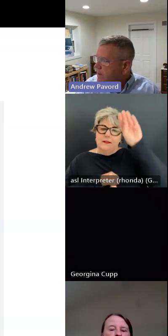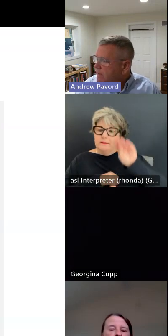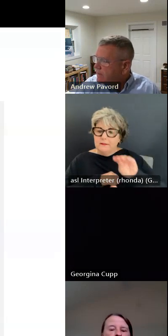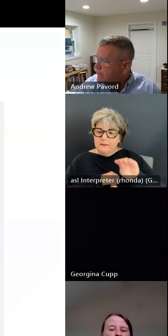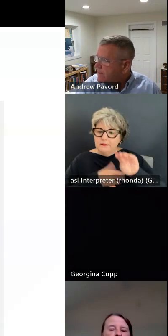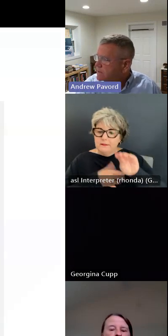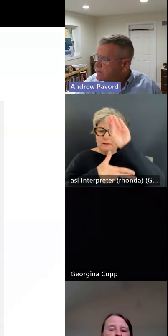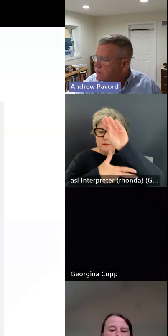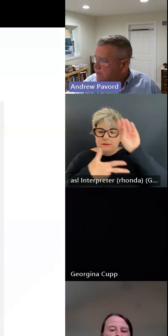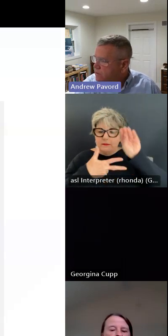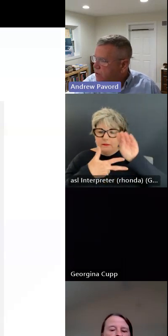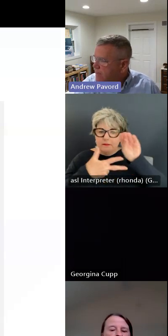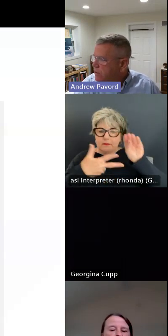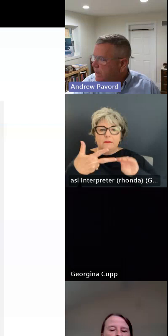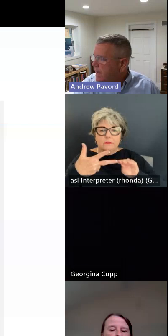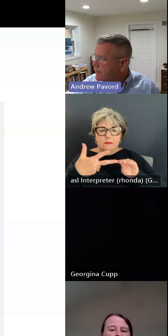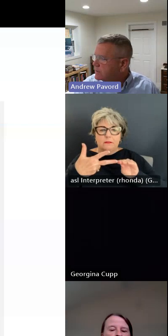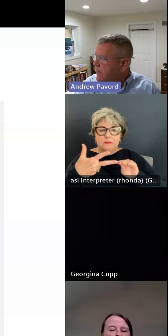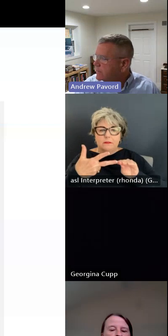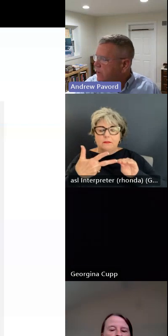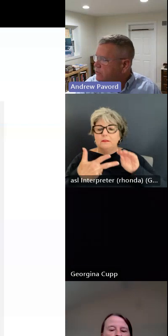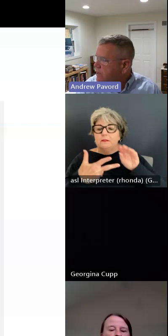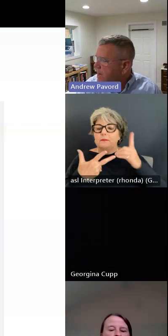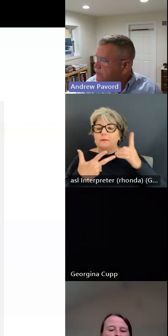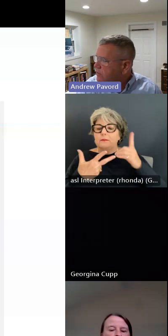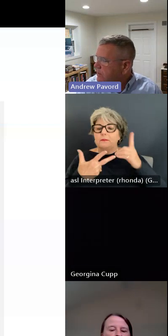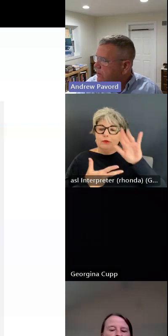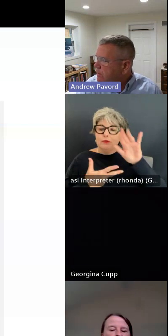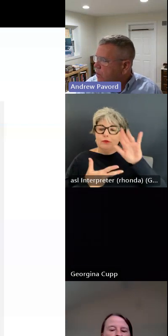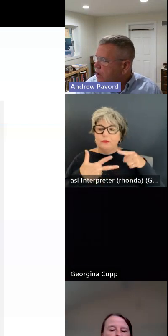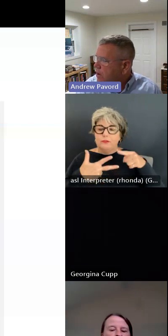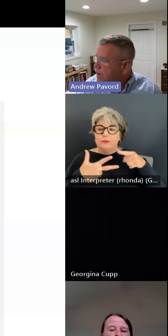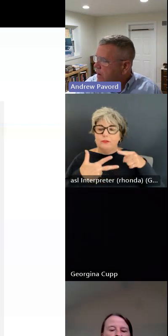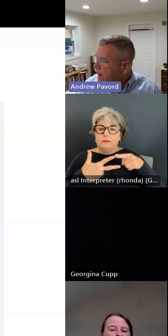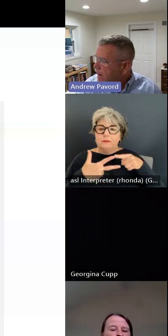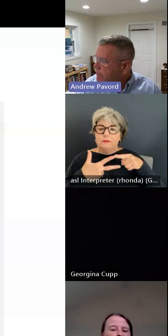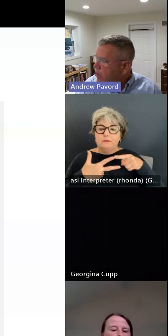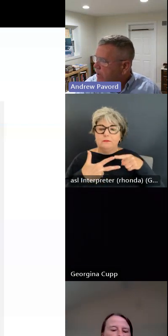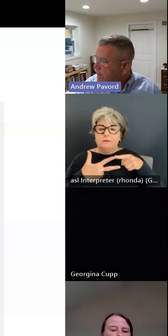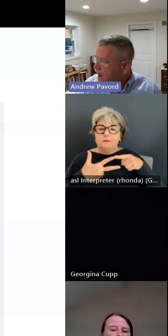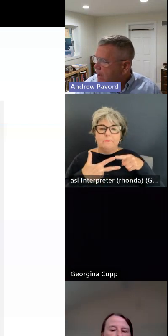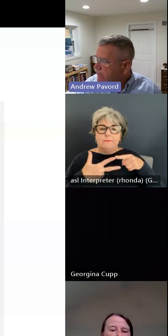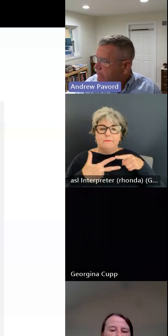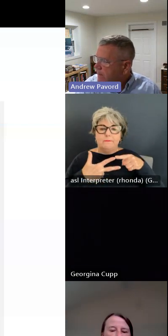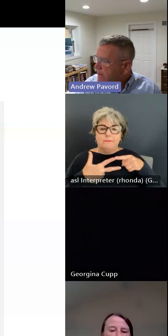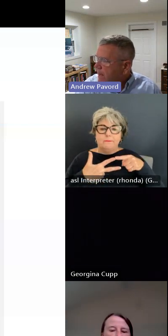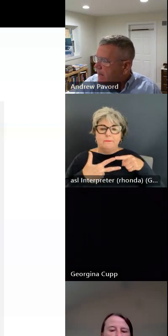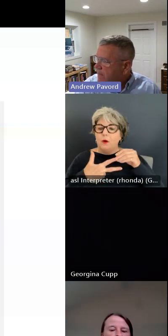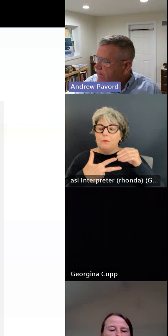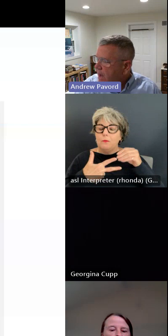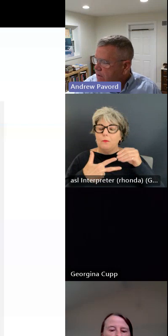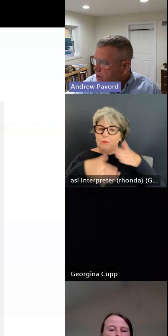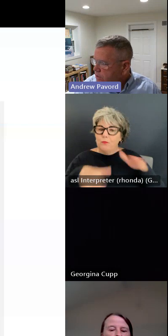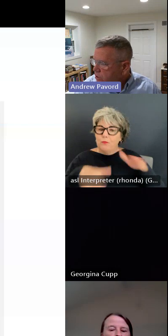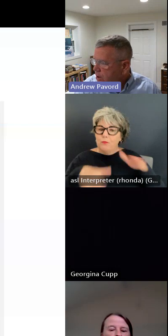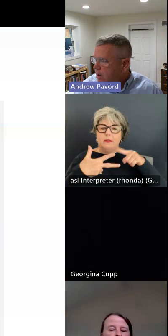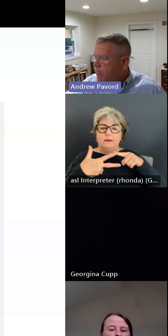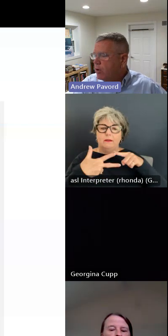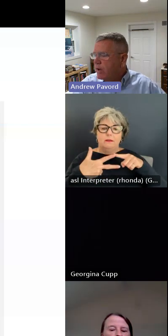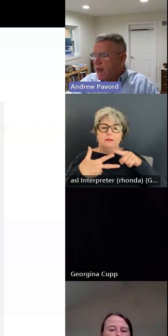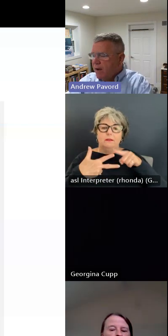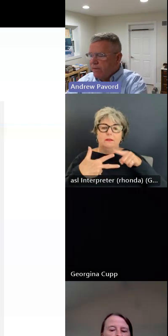to the Treasury accounts. Now, the Treasury accounts are a little more broken out. And then they,